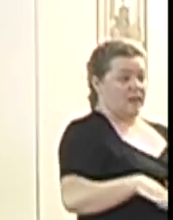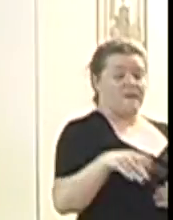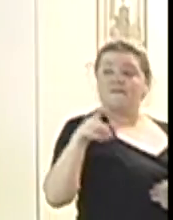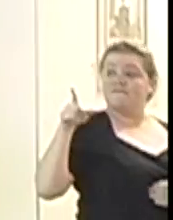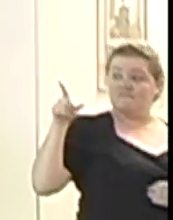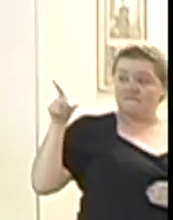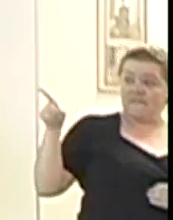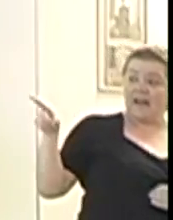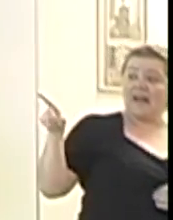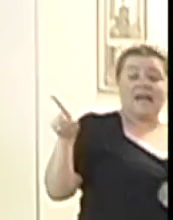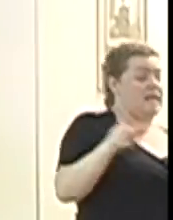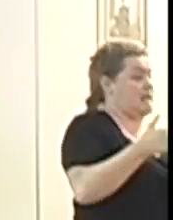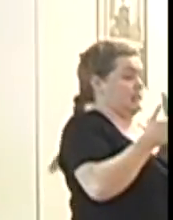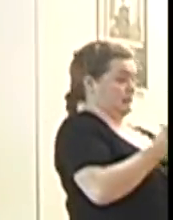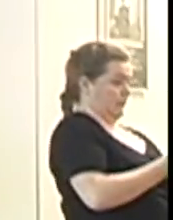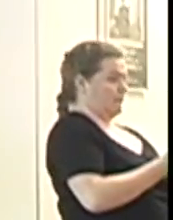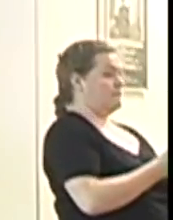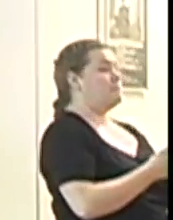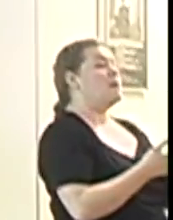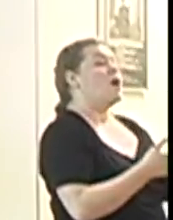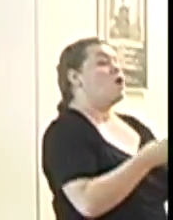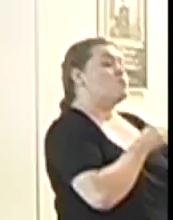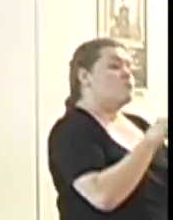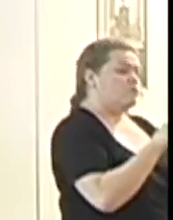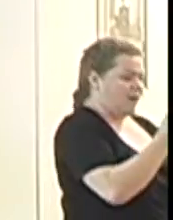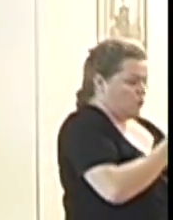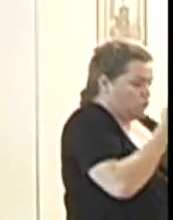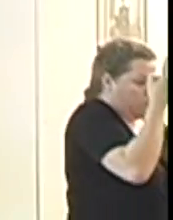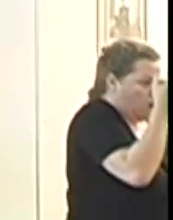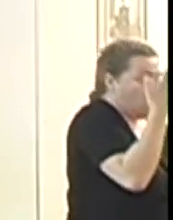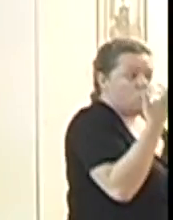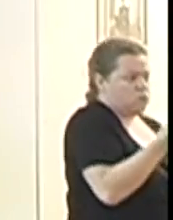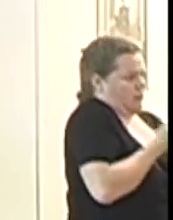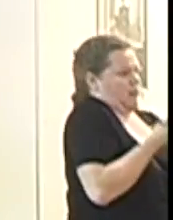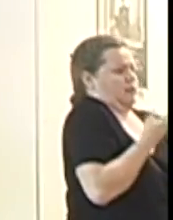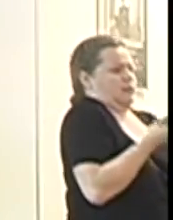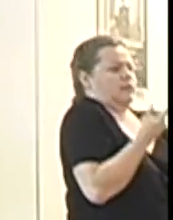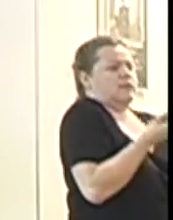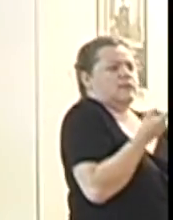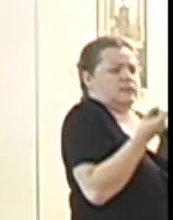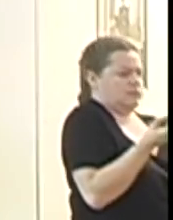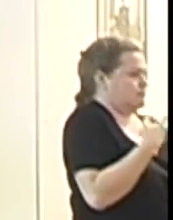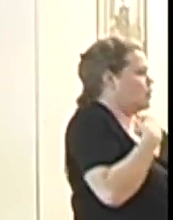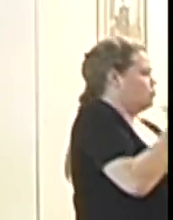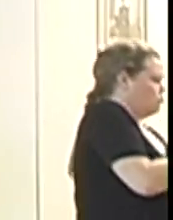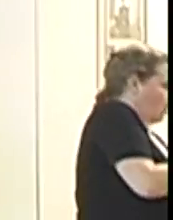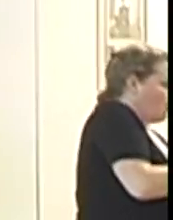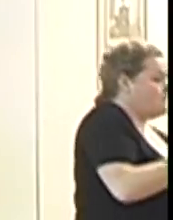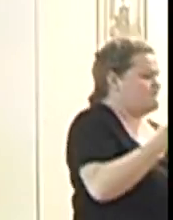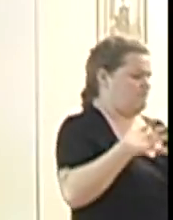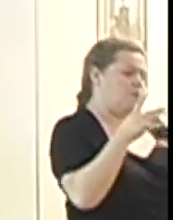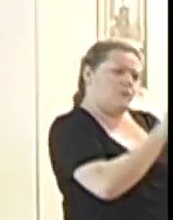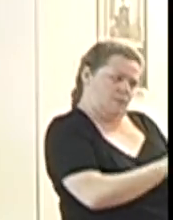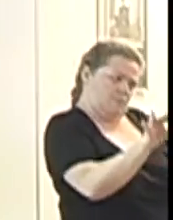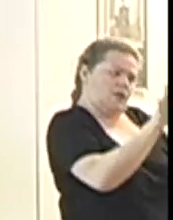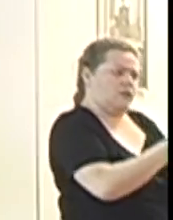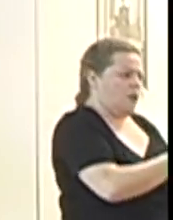distinction between a one-time movement and a repeated movement if they're going to produce nouns and verbs correctly in ASL.